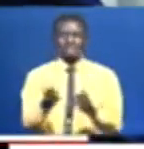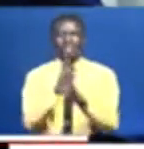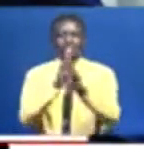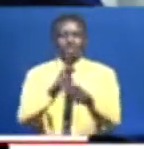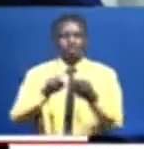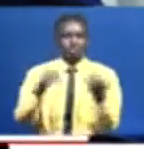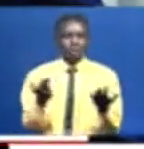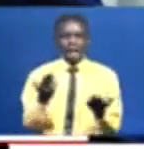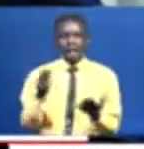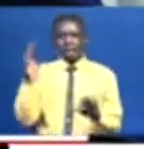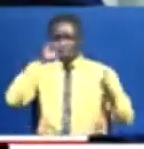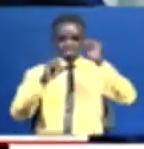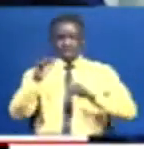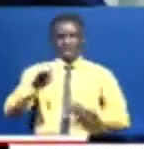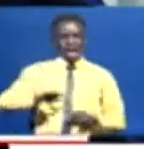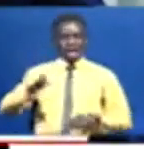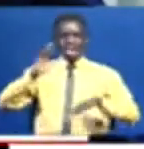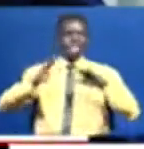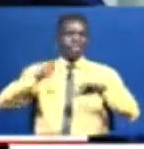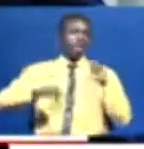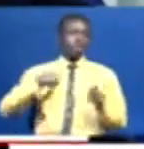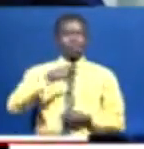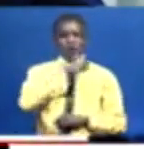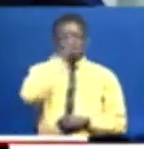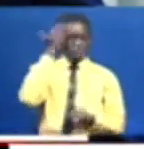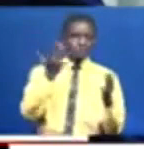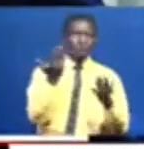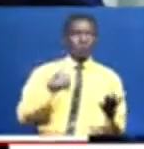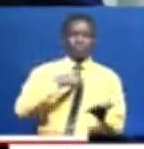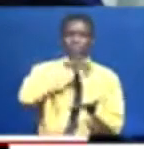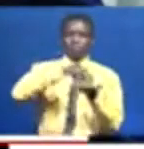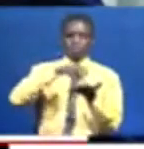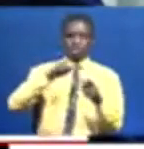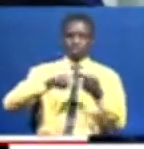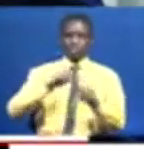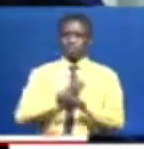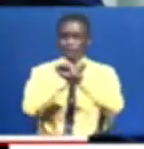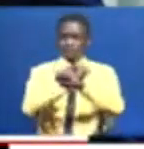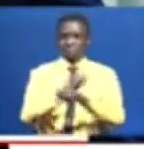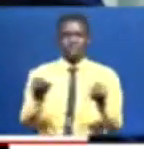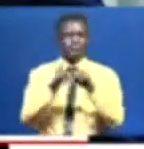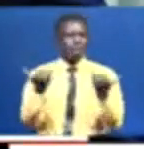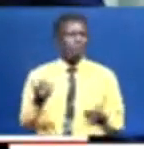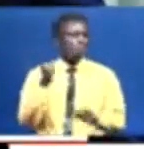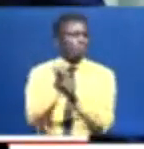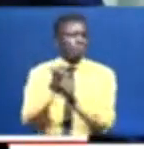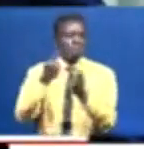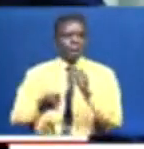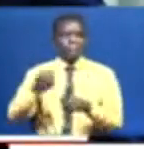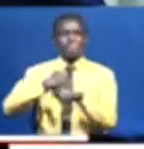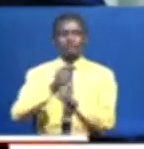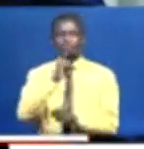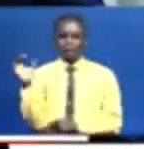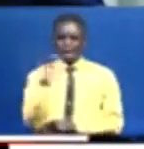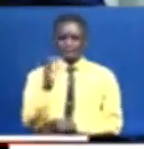proactively in a position to prevent them. So what we are doing right now is we're ensuring that customers are on a journey of maturity.